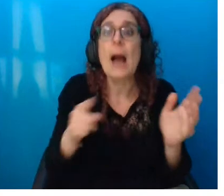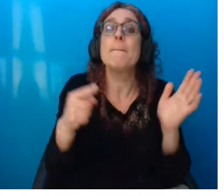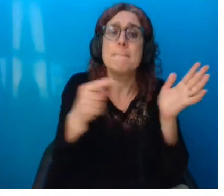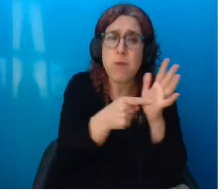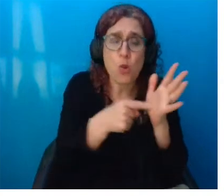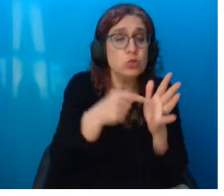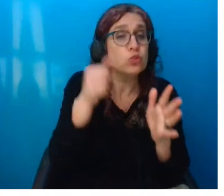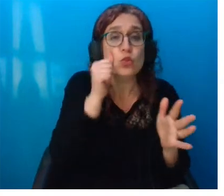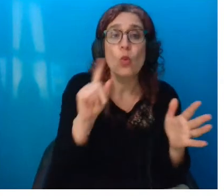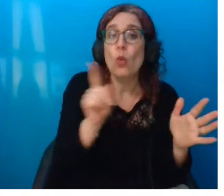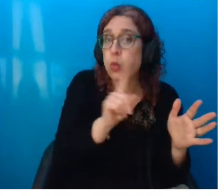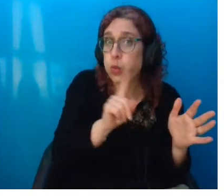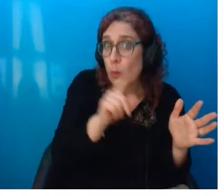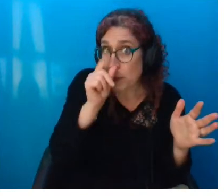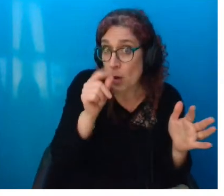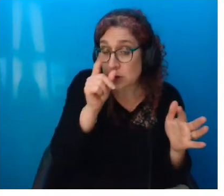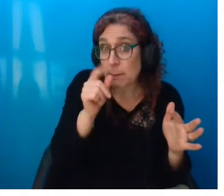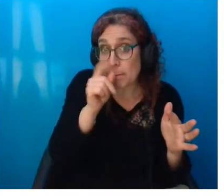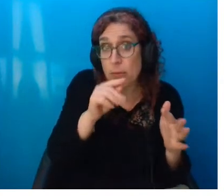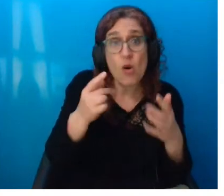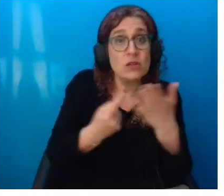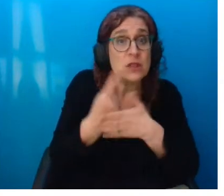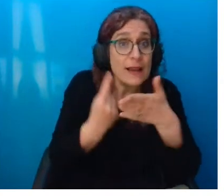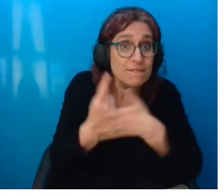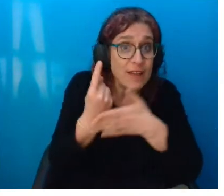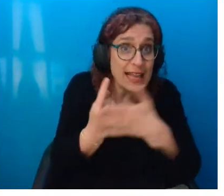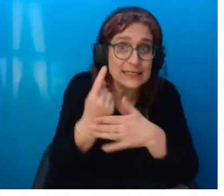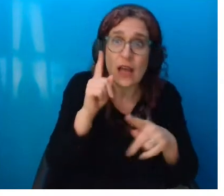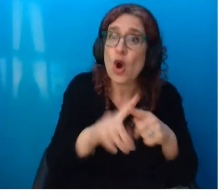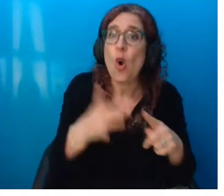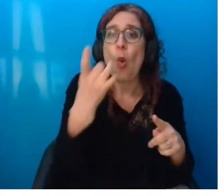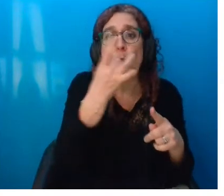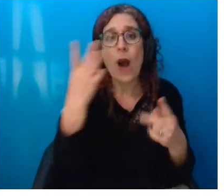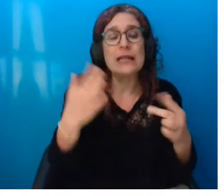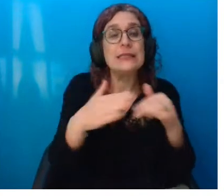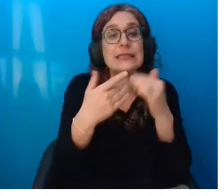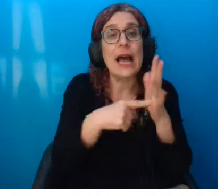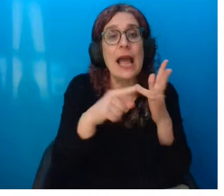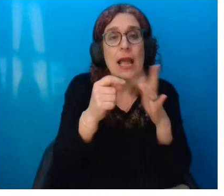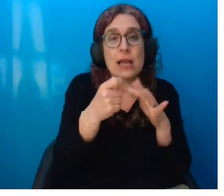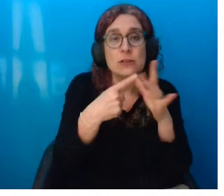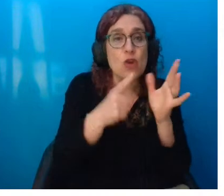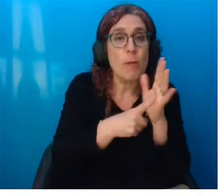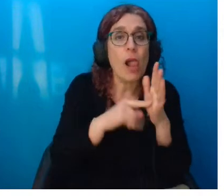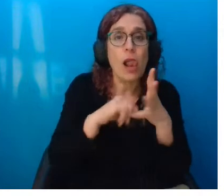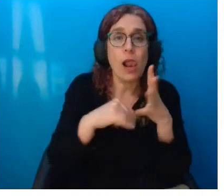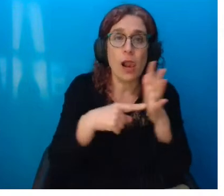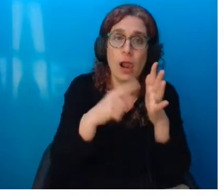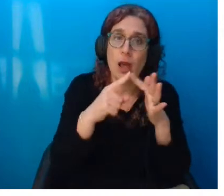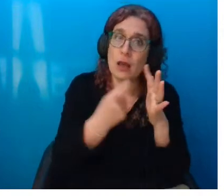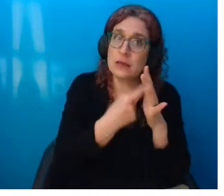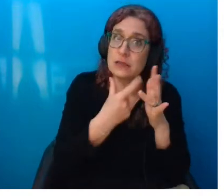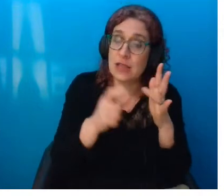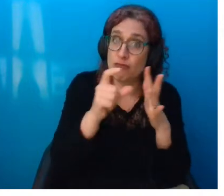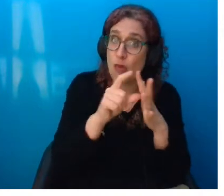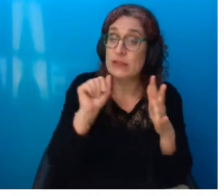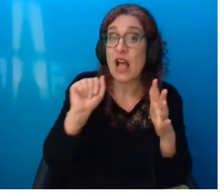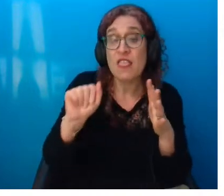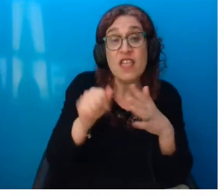side effects. And with the once-a-day topical nasal steroids, fluticasone or mometasone, the side effects